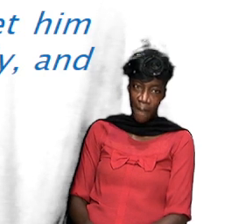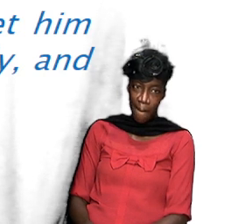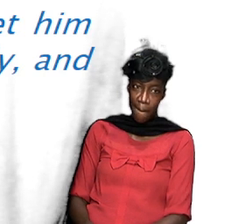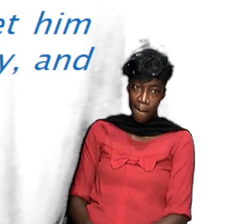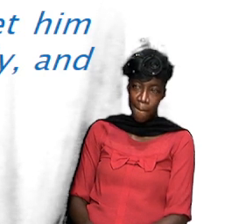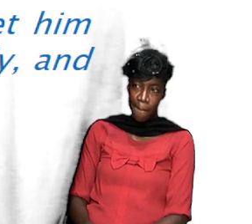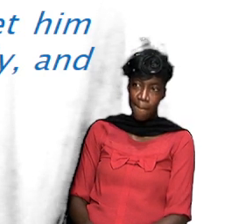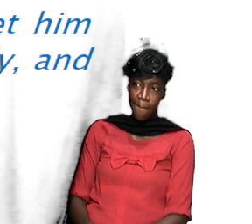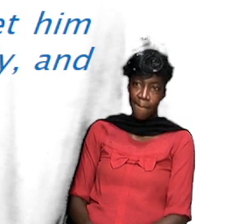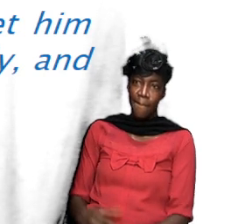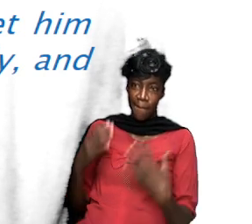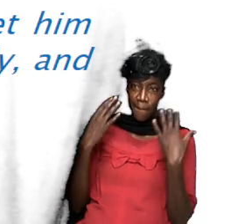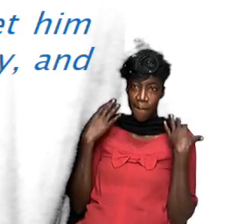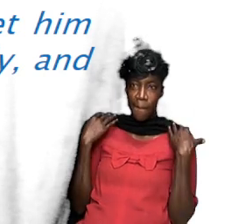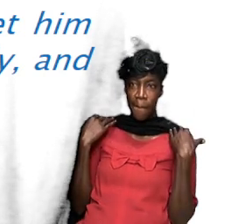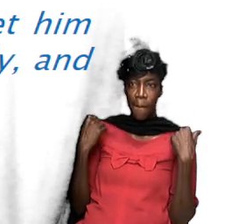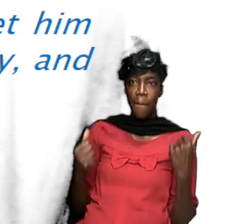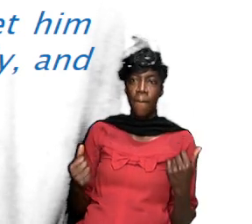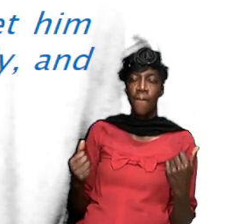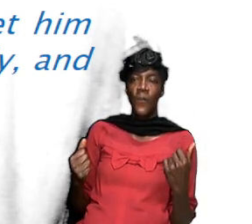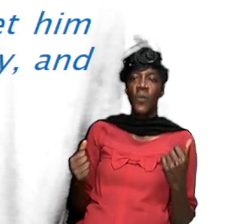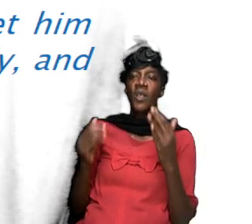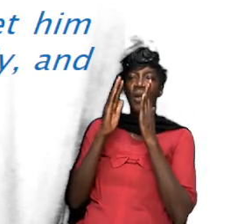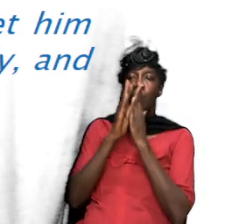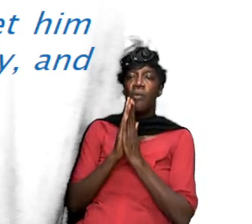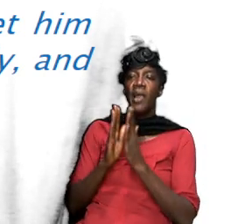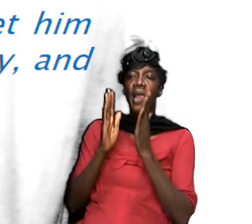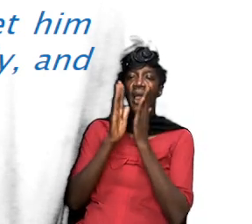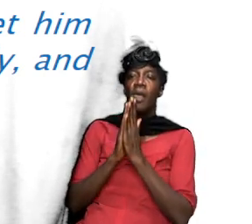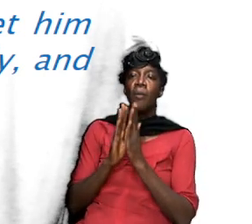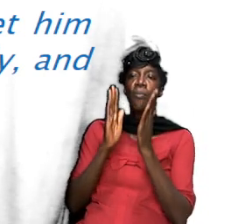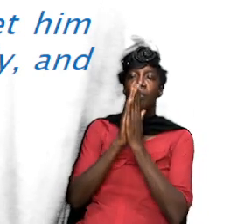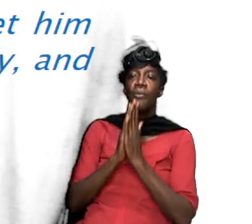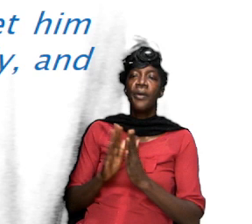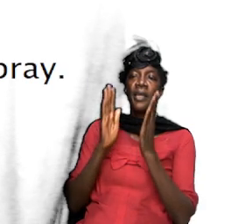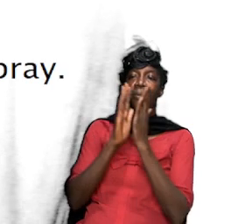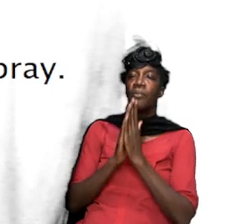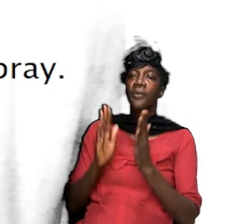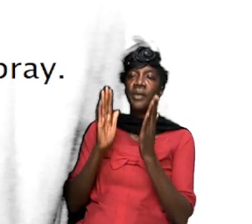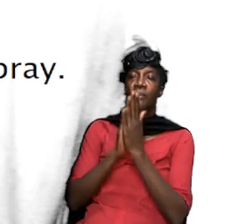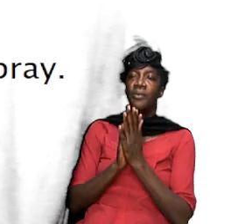a part of spiritual gifts. But look here, pray, man, for spiritual gifts.